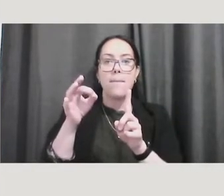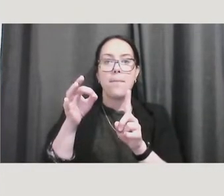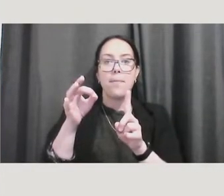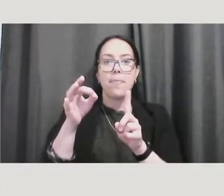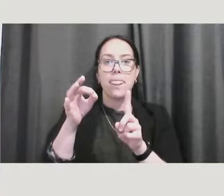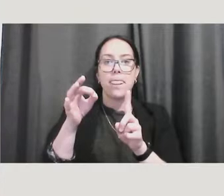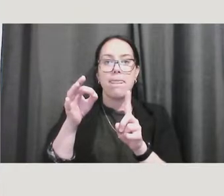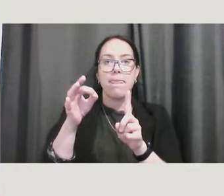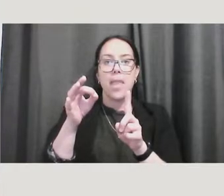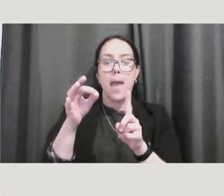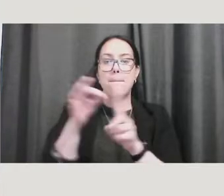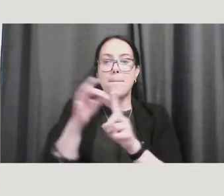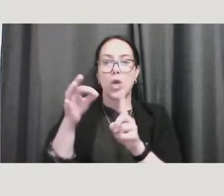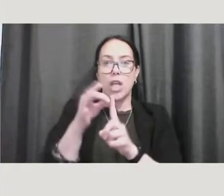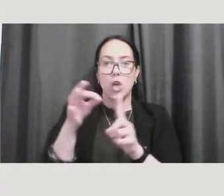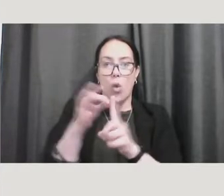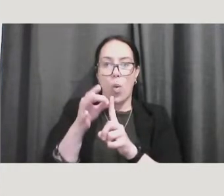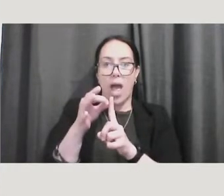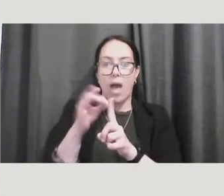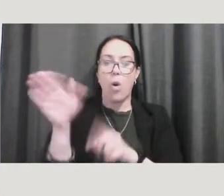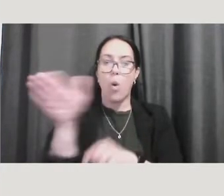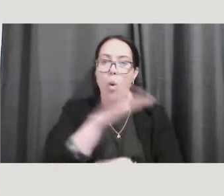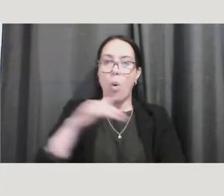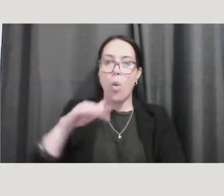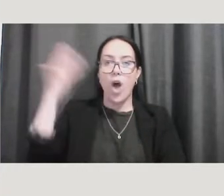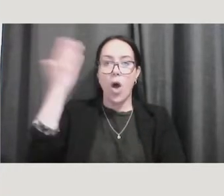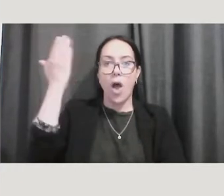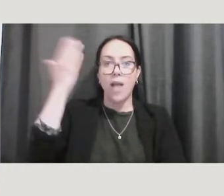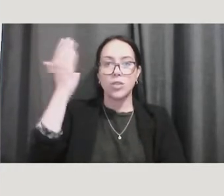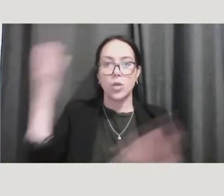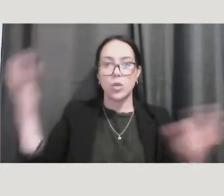and most recently Messina Festival yeah